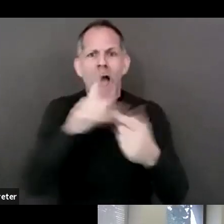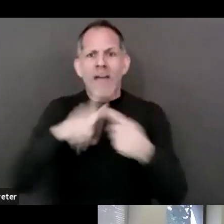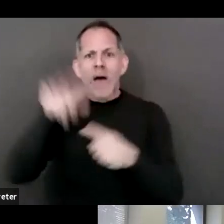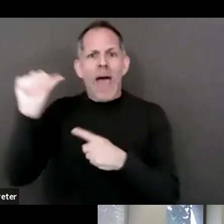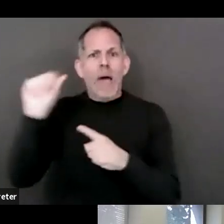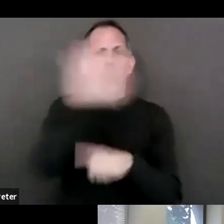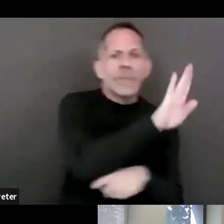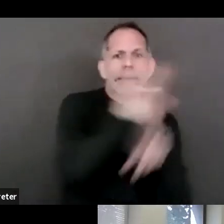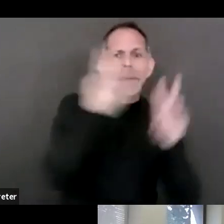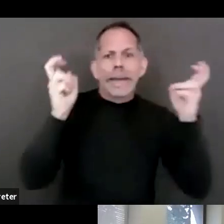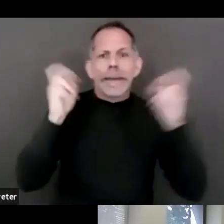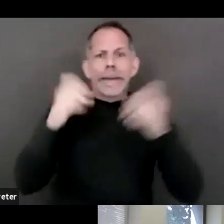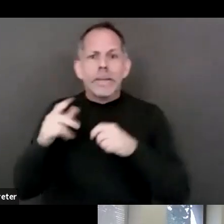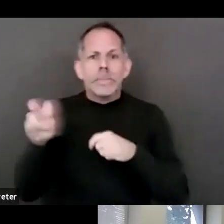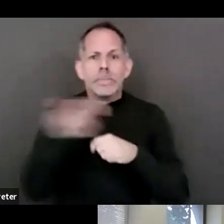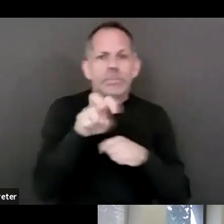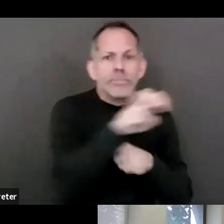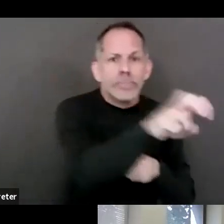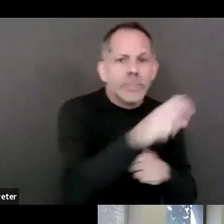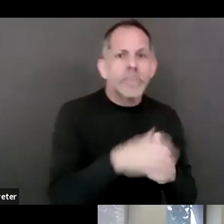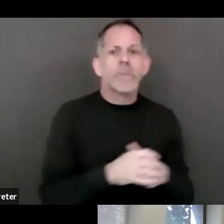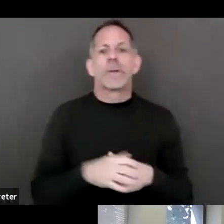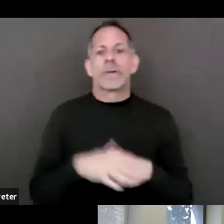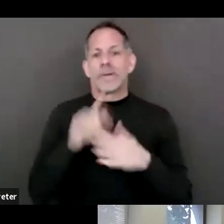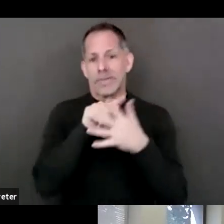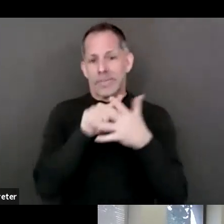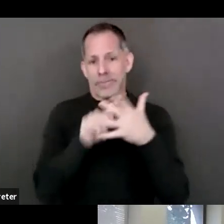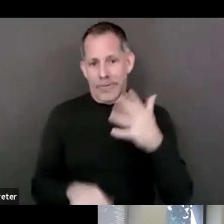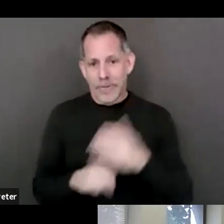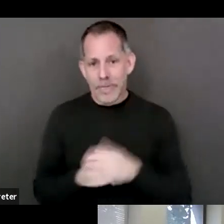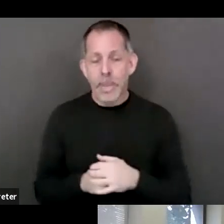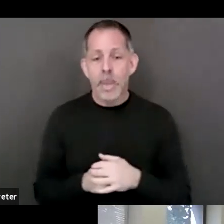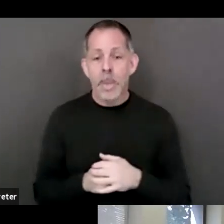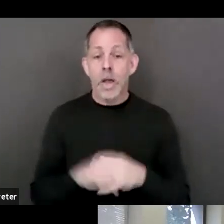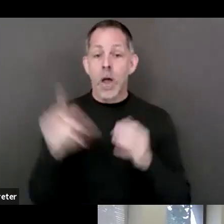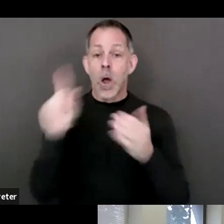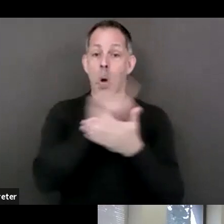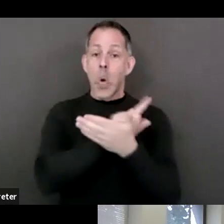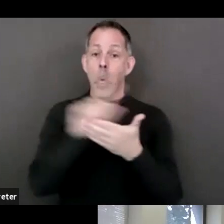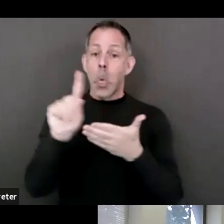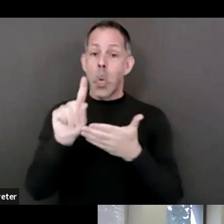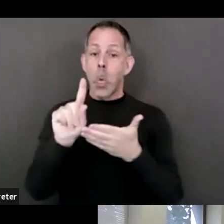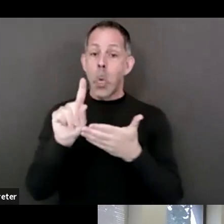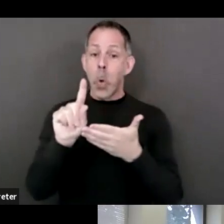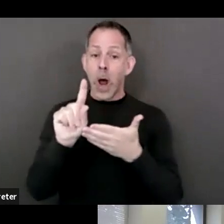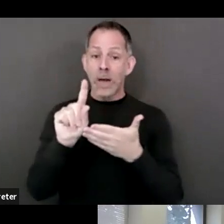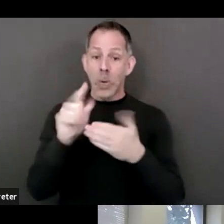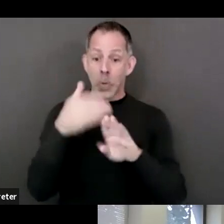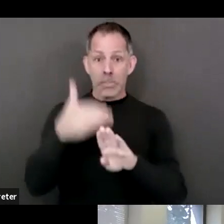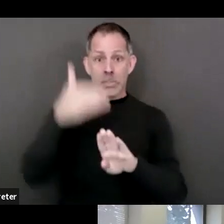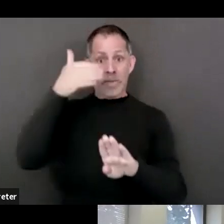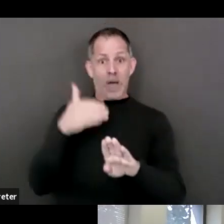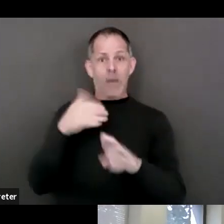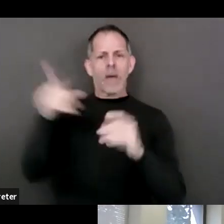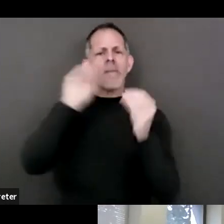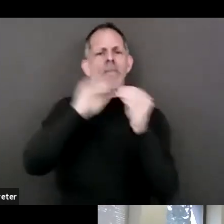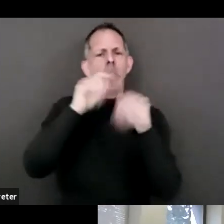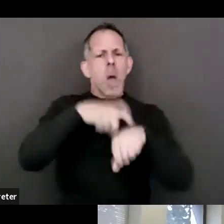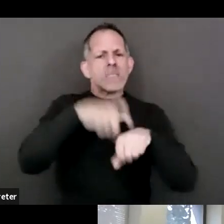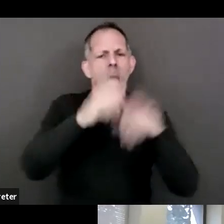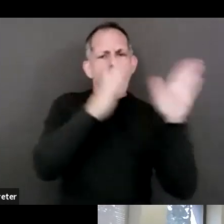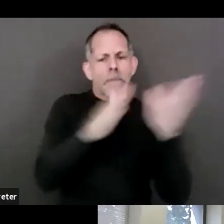a week in advance will give you more time, our residents more time to do that planning. We're going to continue to